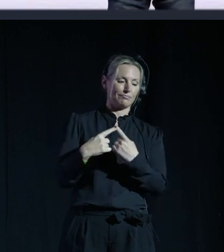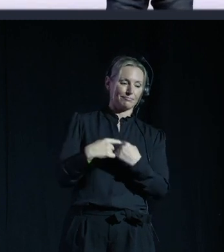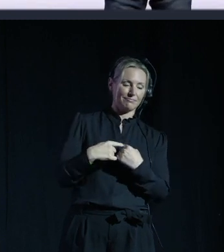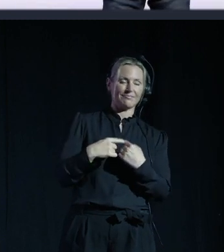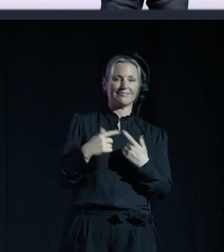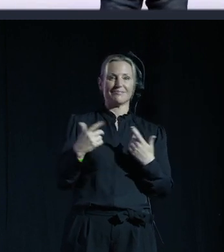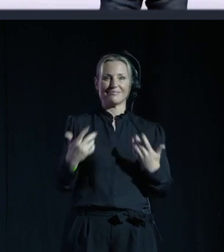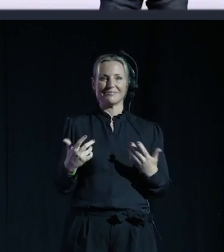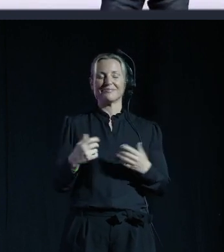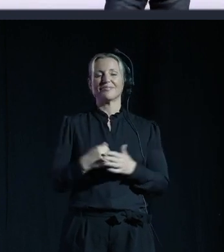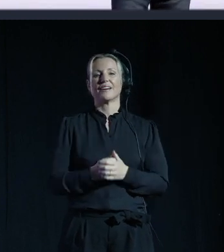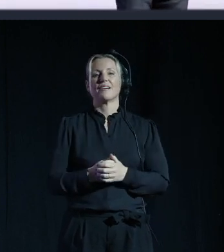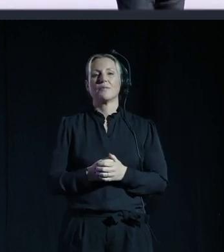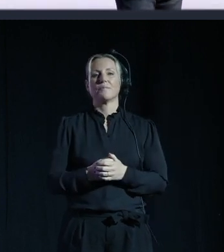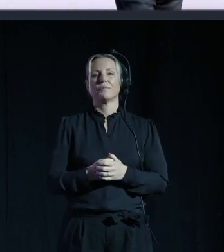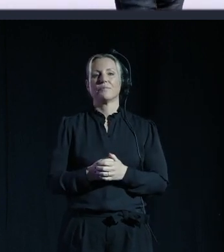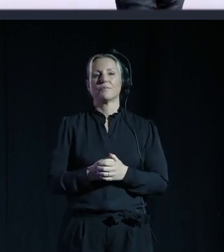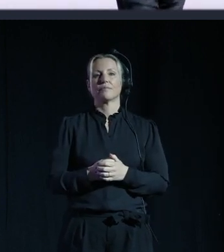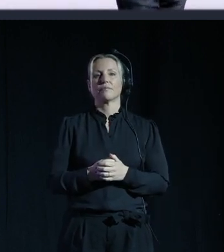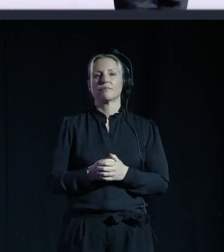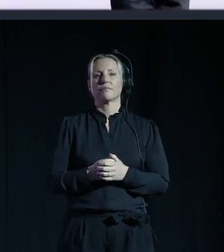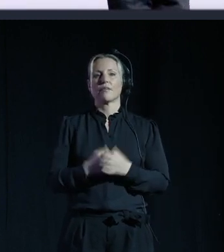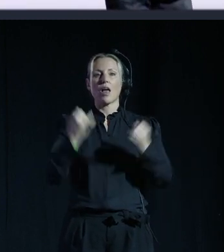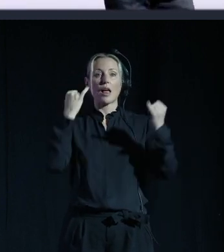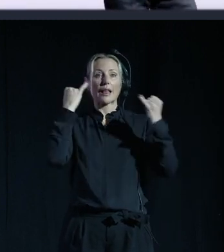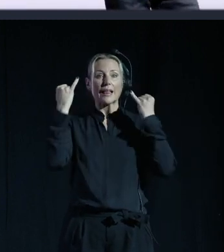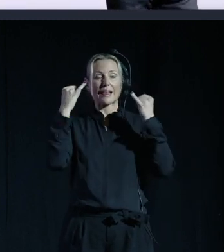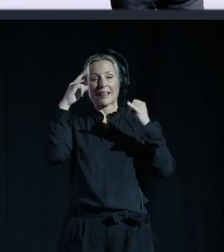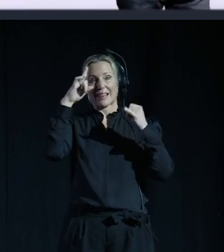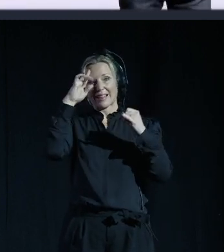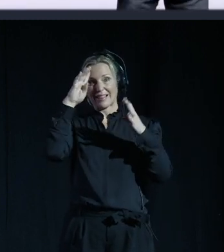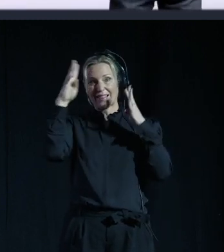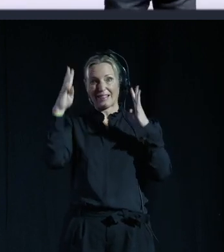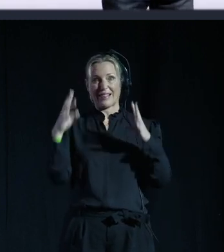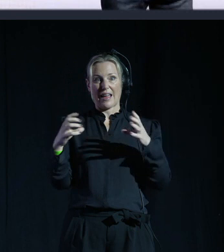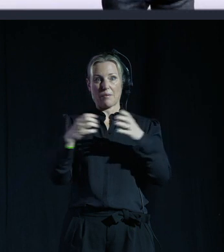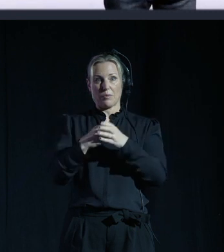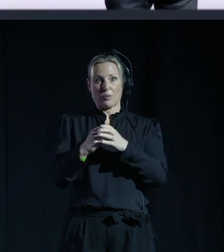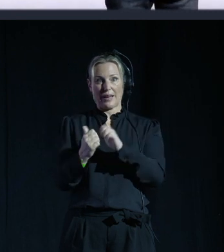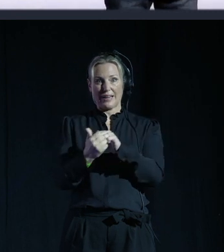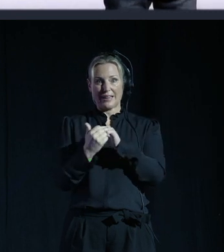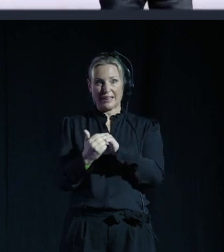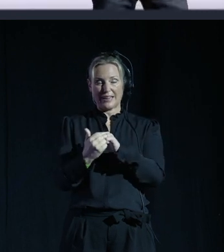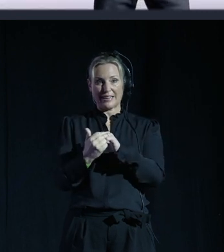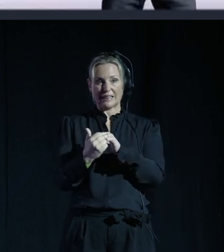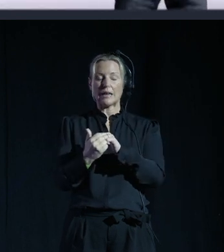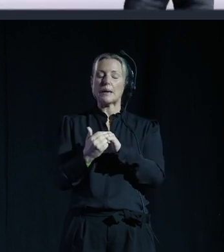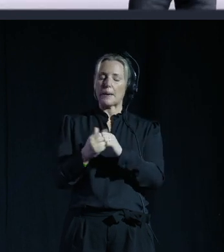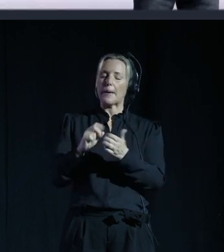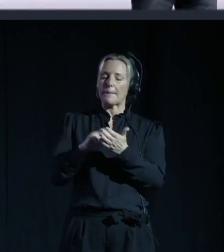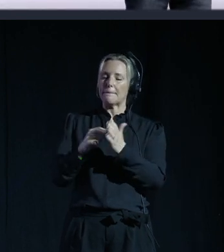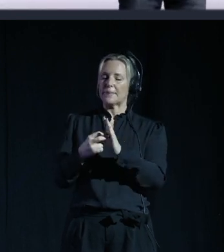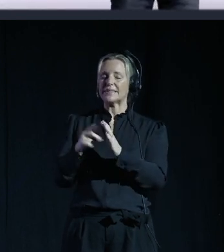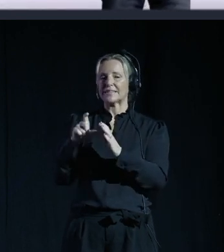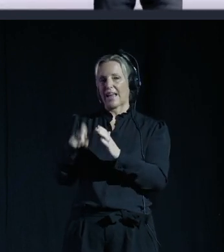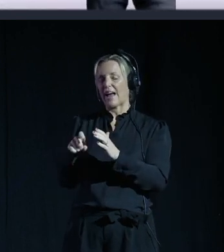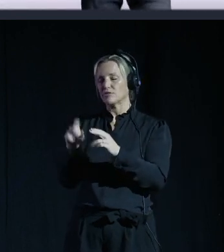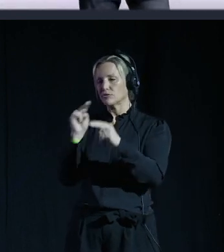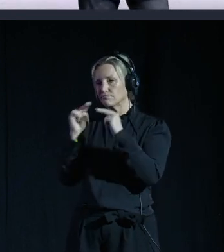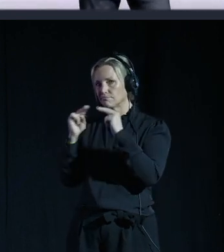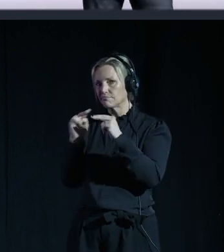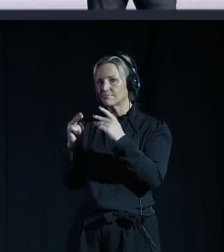then collaborating, as great as it is, oftentimes it means compromising. And that means you have to have the